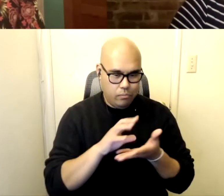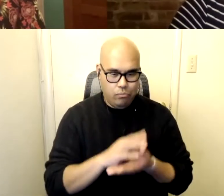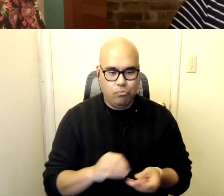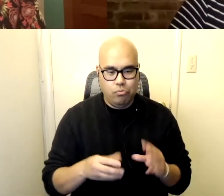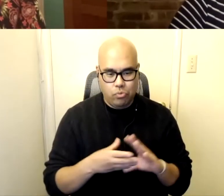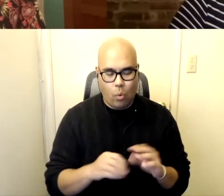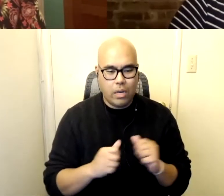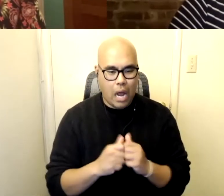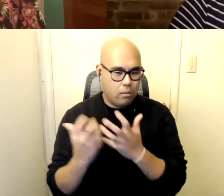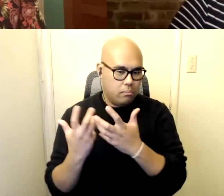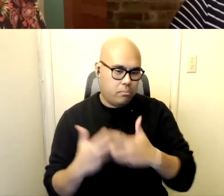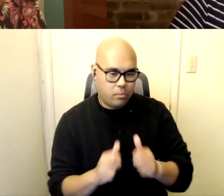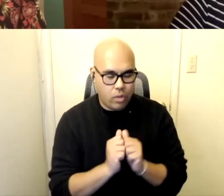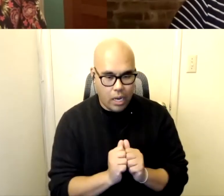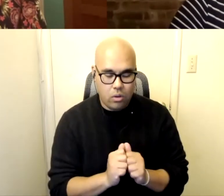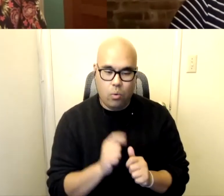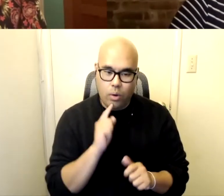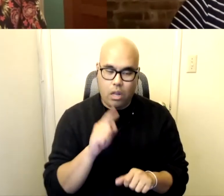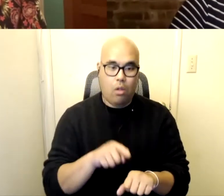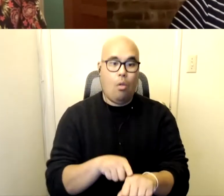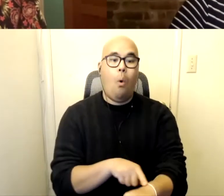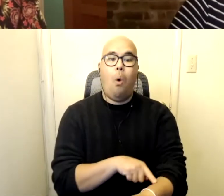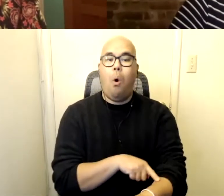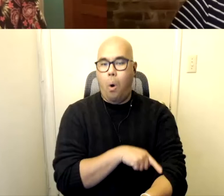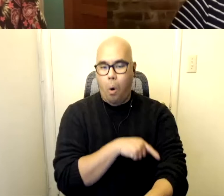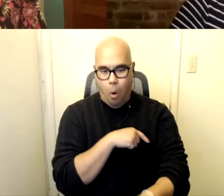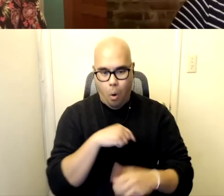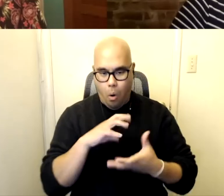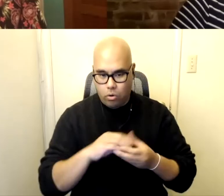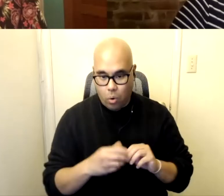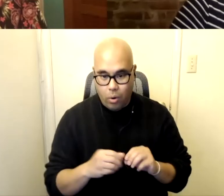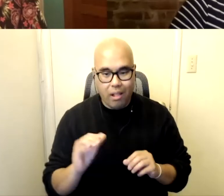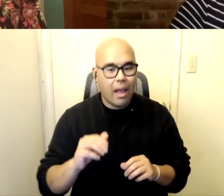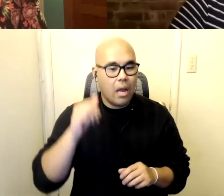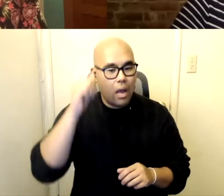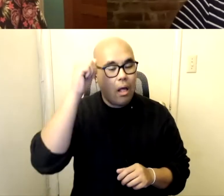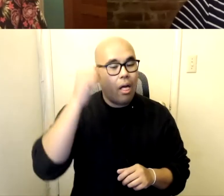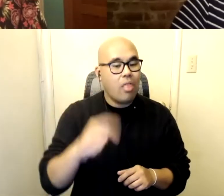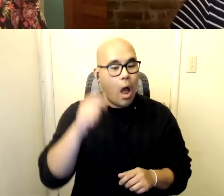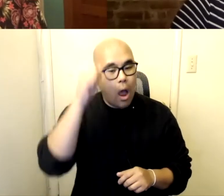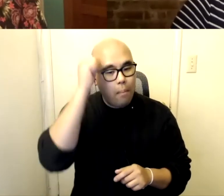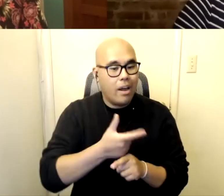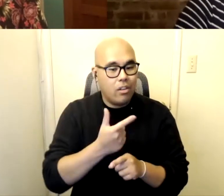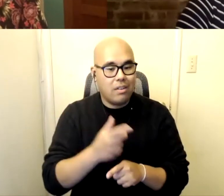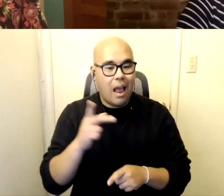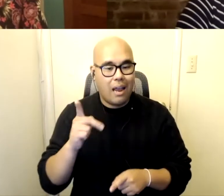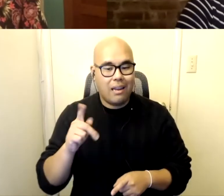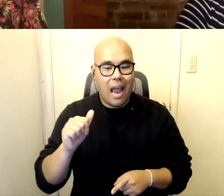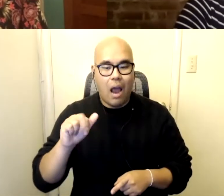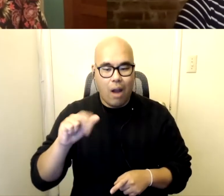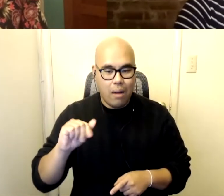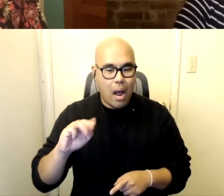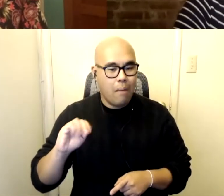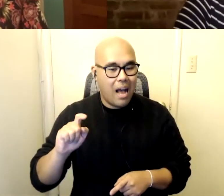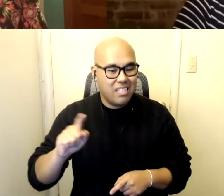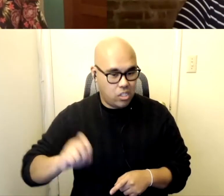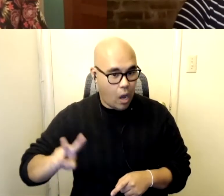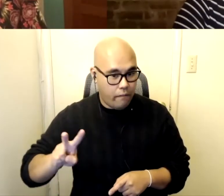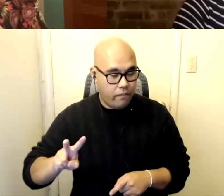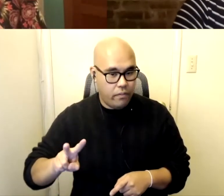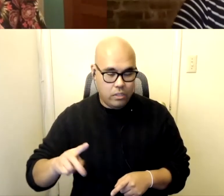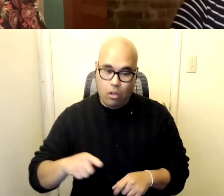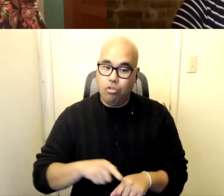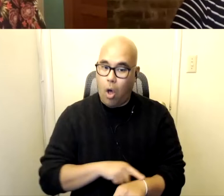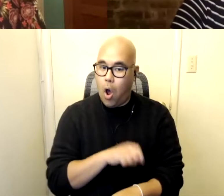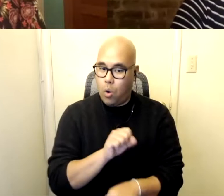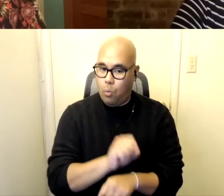particularly long work. And I would say that the Brothers Karamazov is a long work. It's almost 800 pages, and